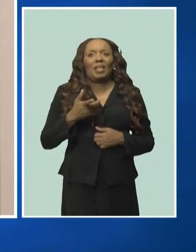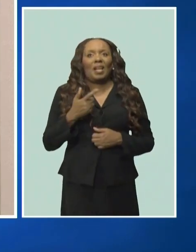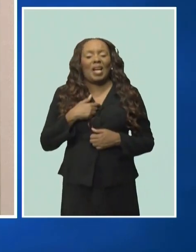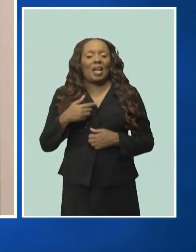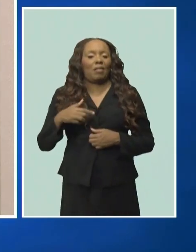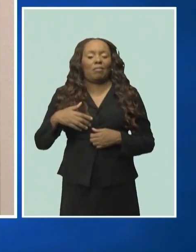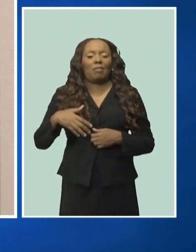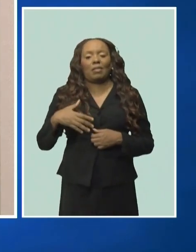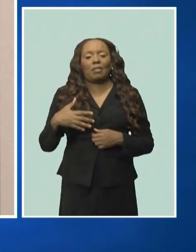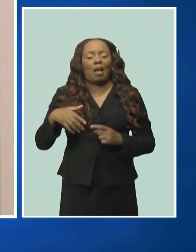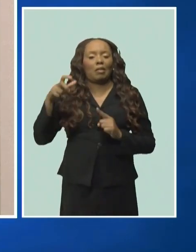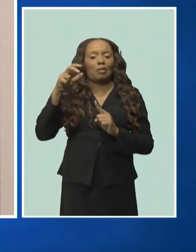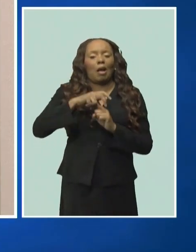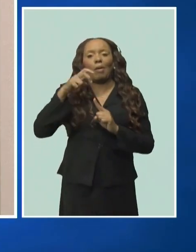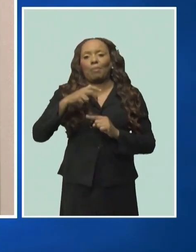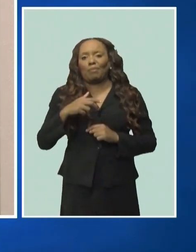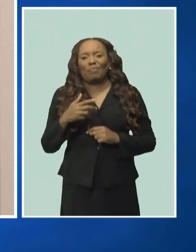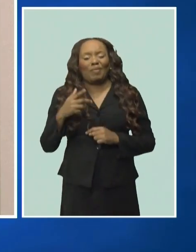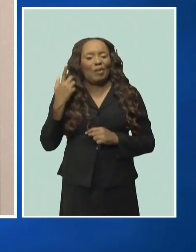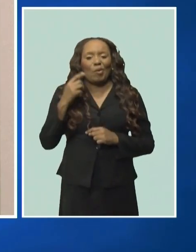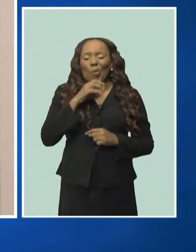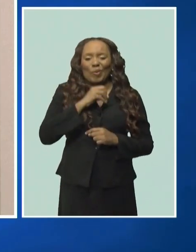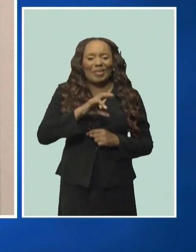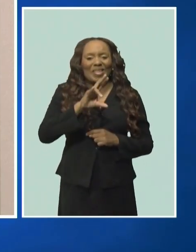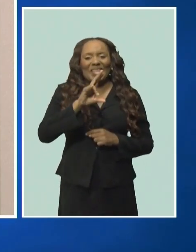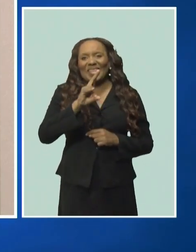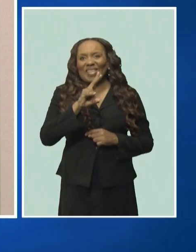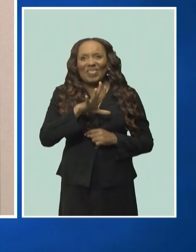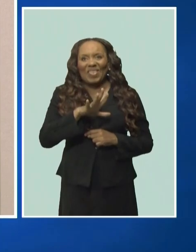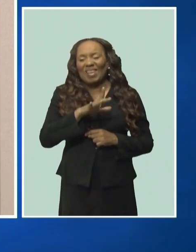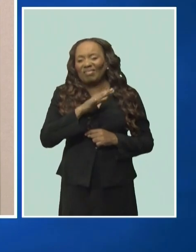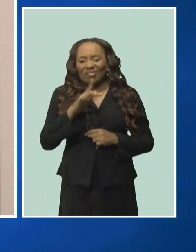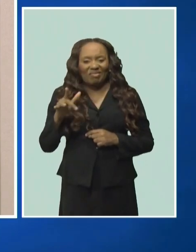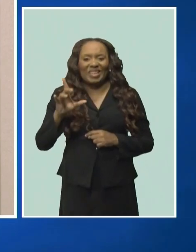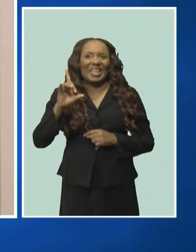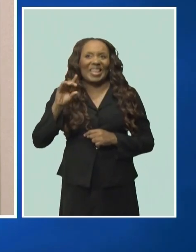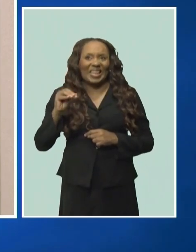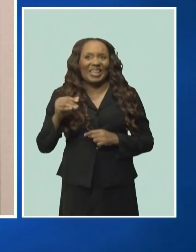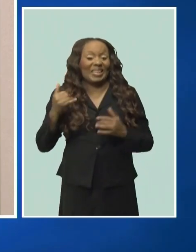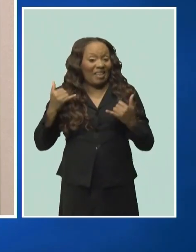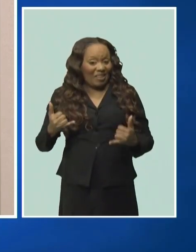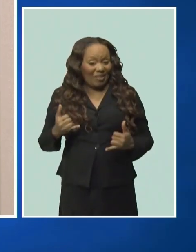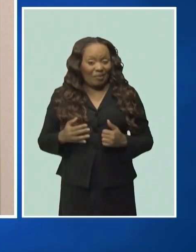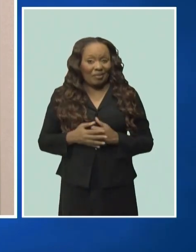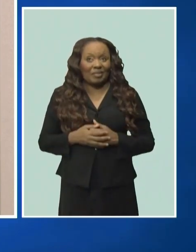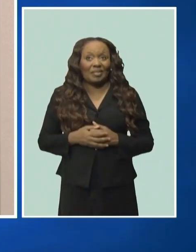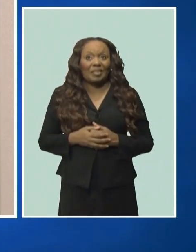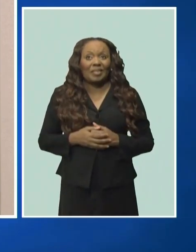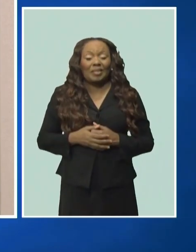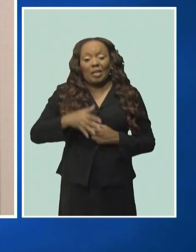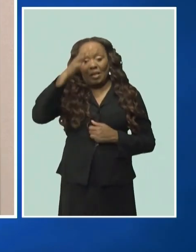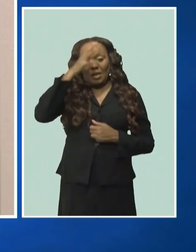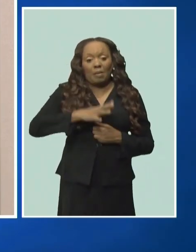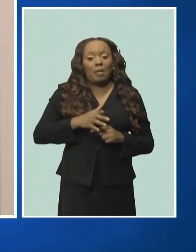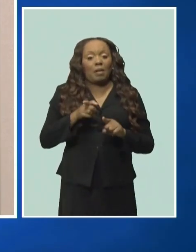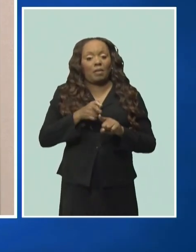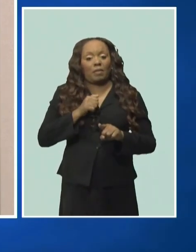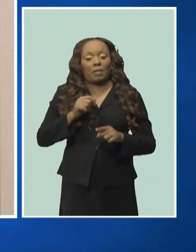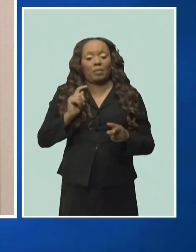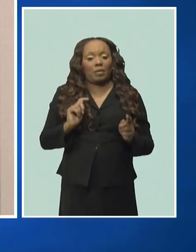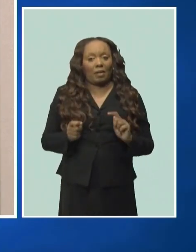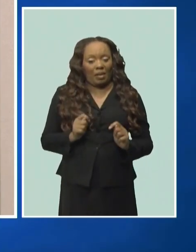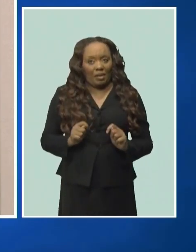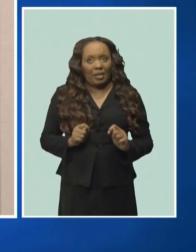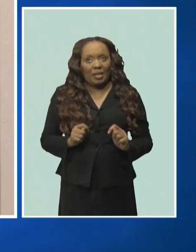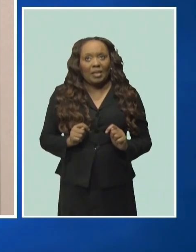that division. 80 to 84, champion in that division. And now, the guy from Trinidad, Rogers,